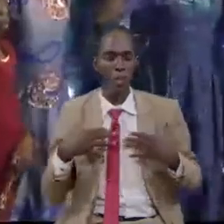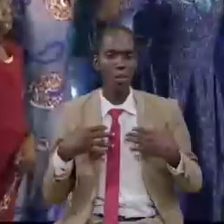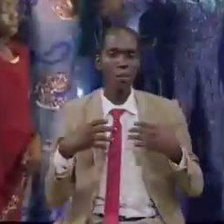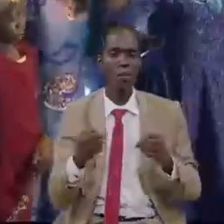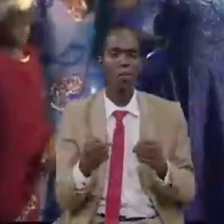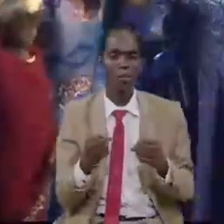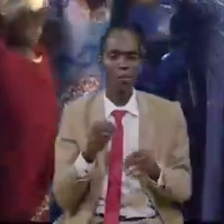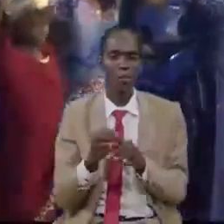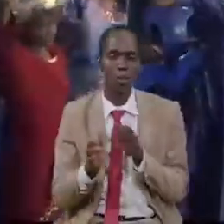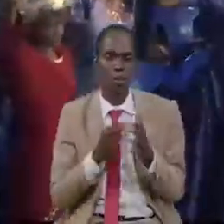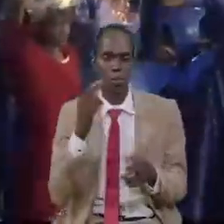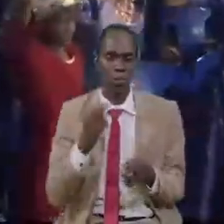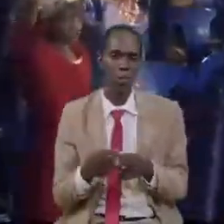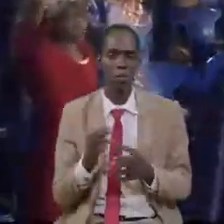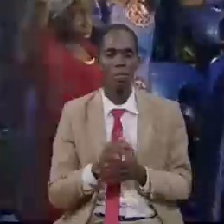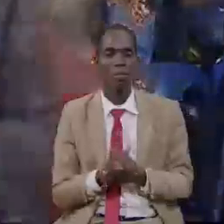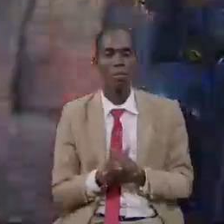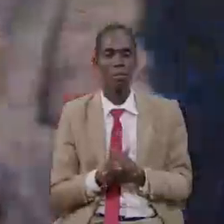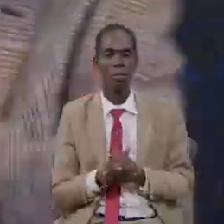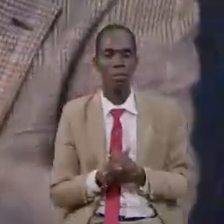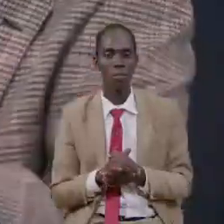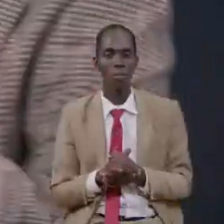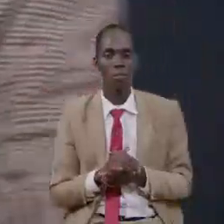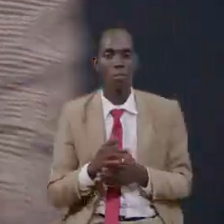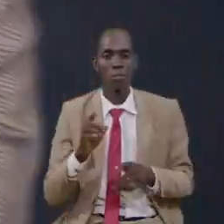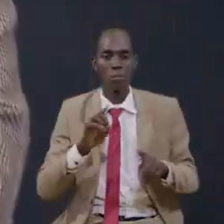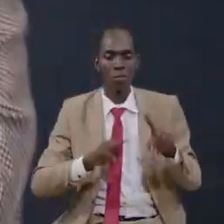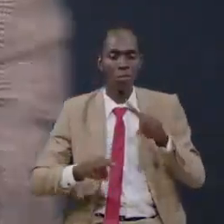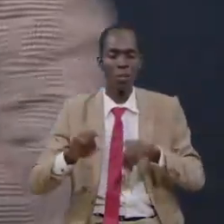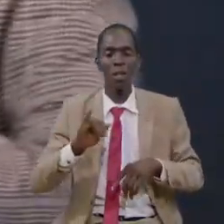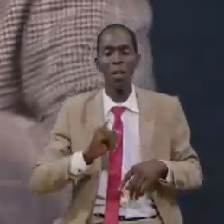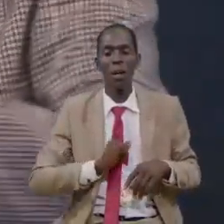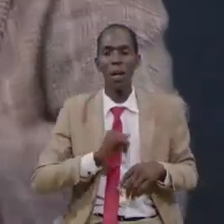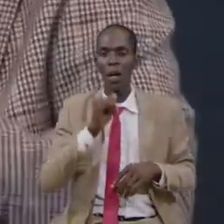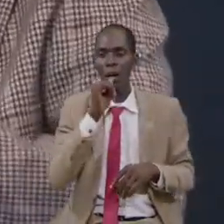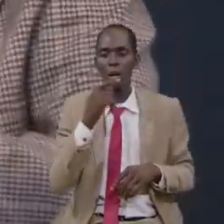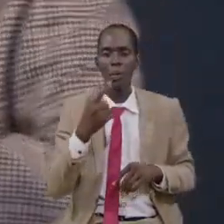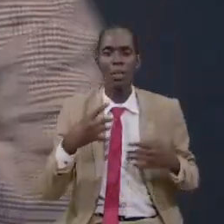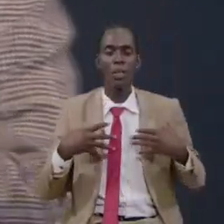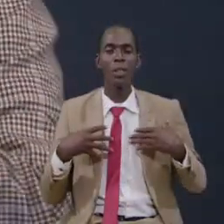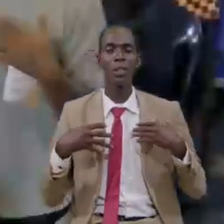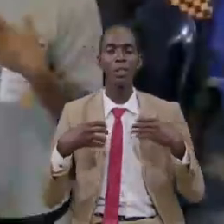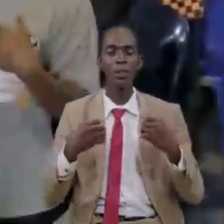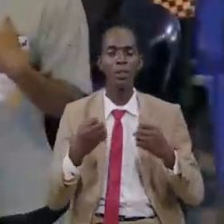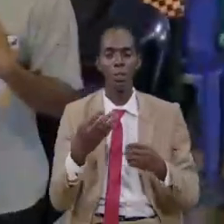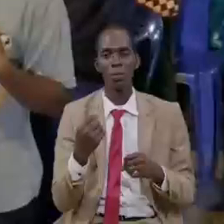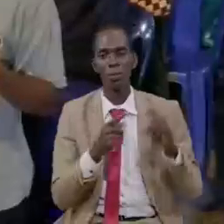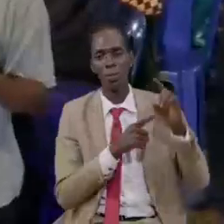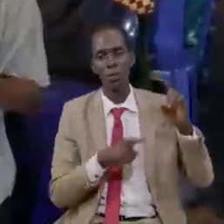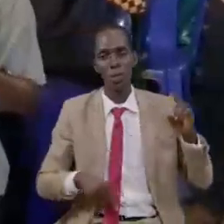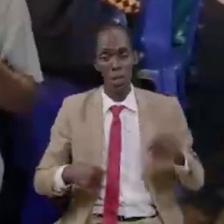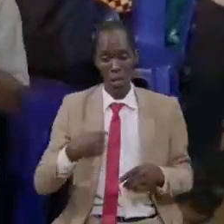Healed. I am the healed of the Lord. I am.